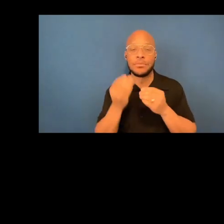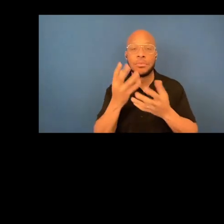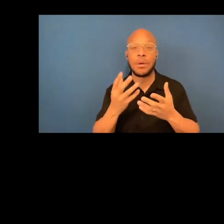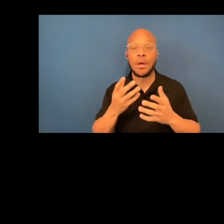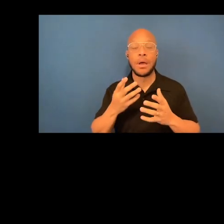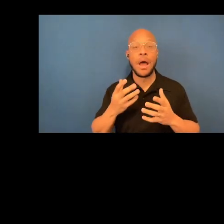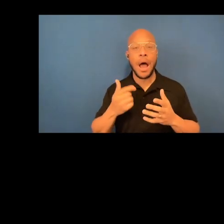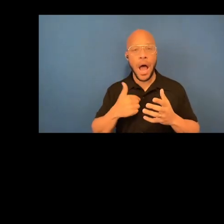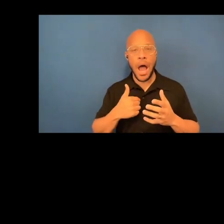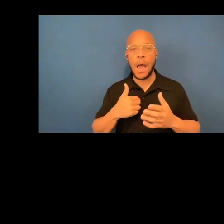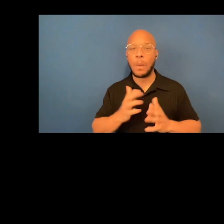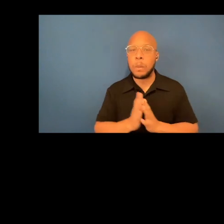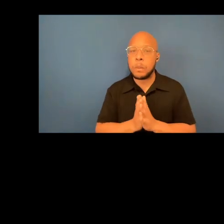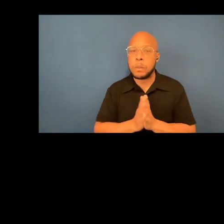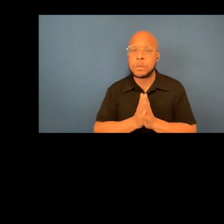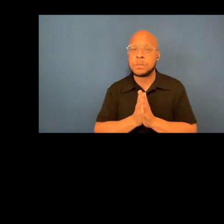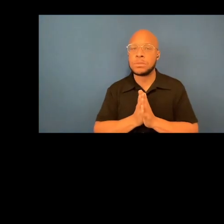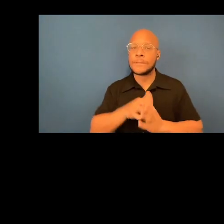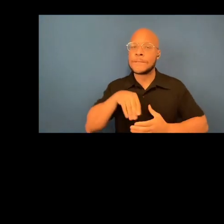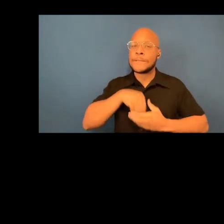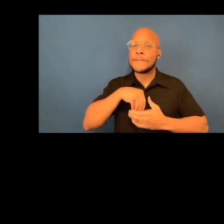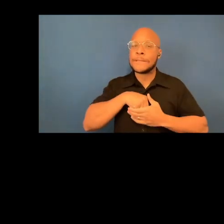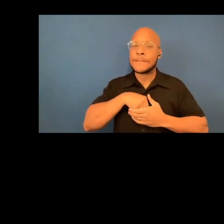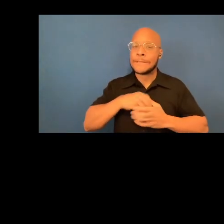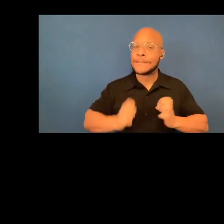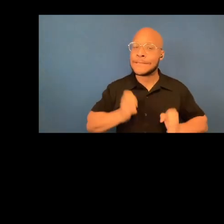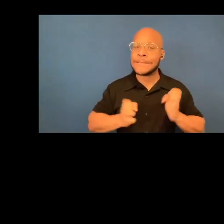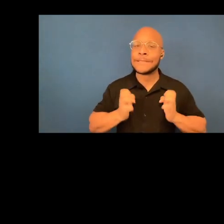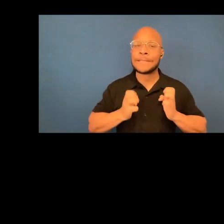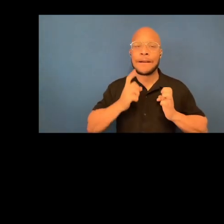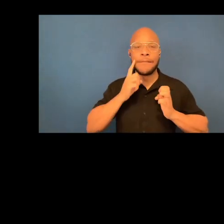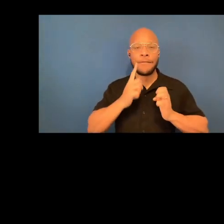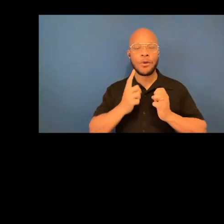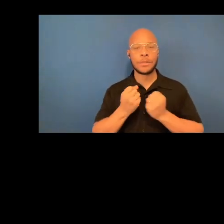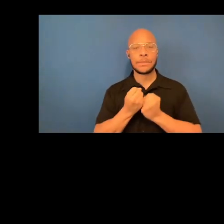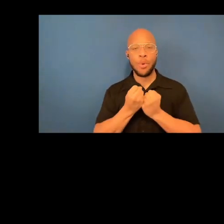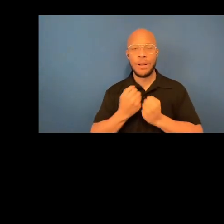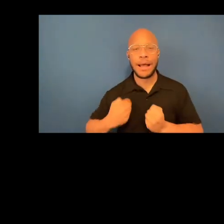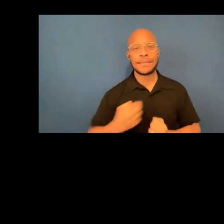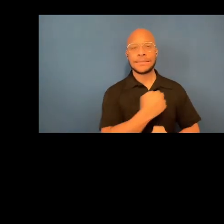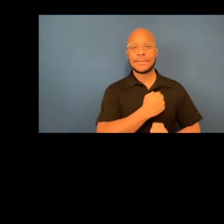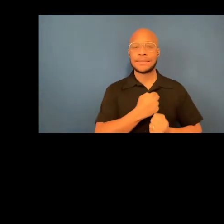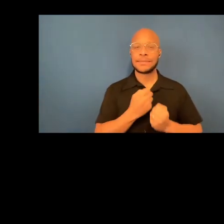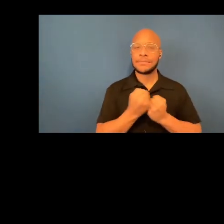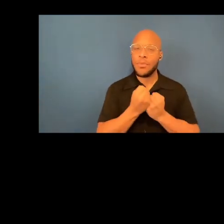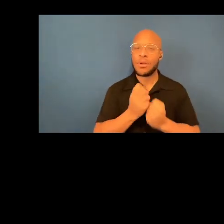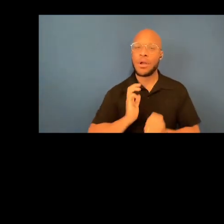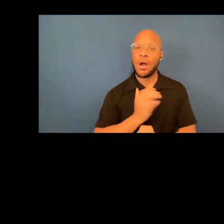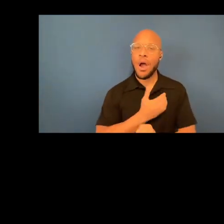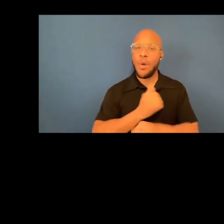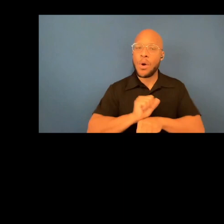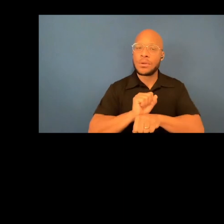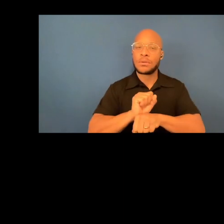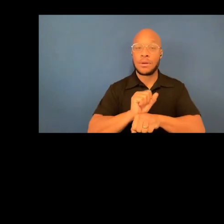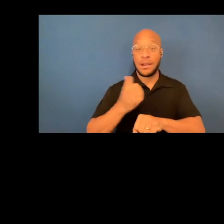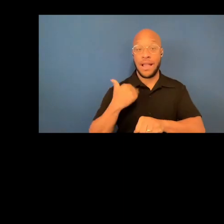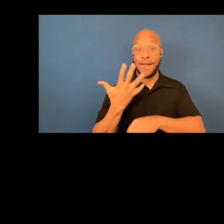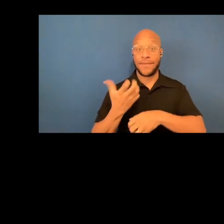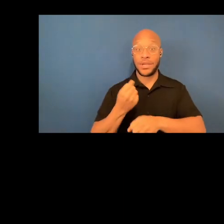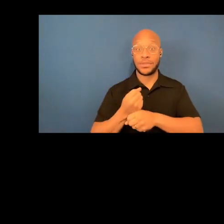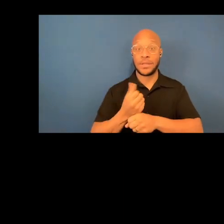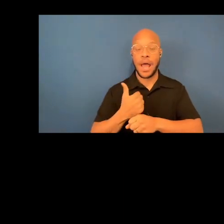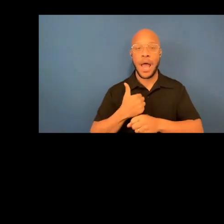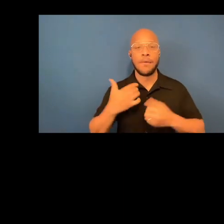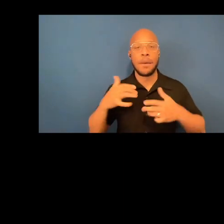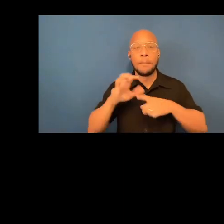done in the last 5 years, in the time since I got this amazing opportunity to take my tiny play that I made for a